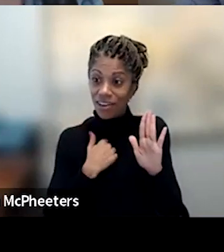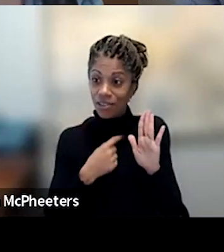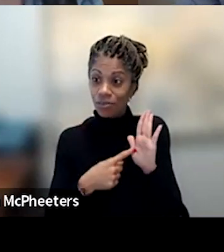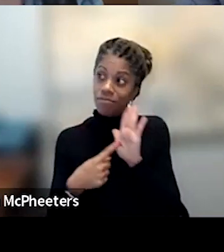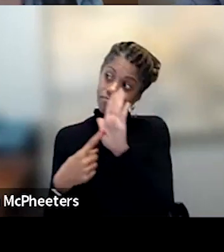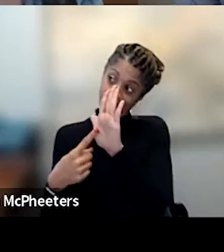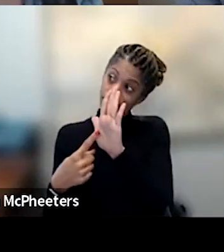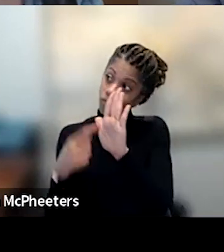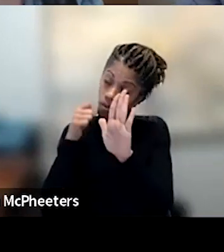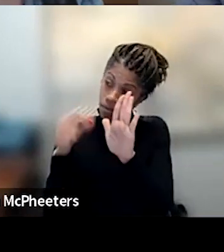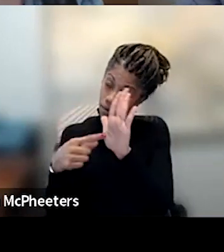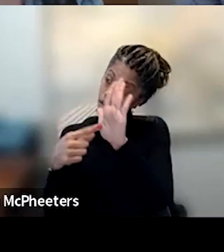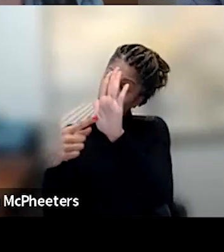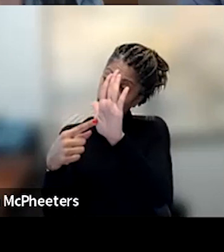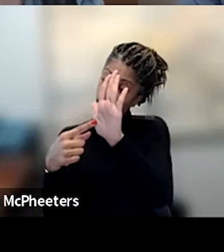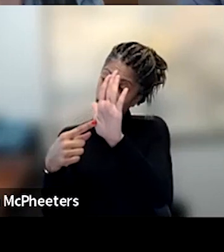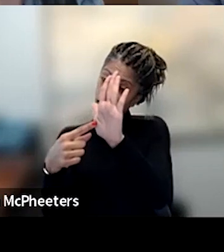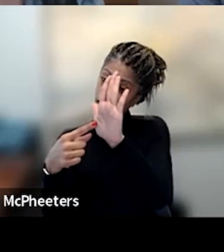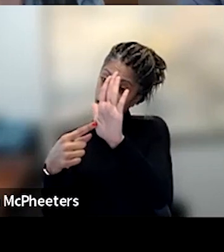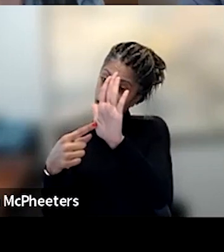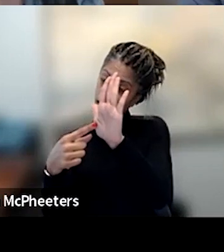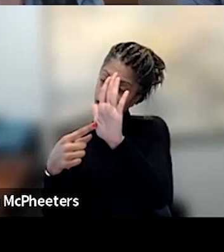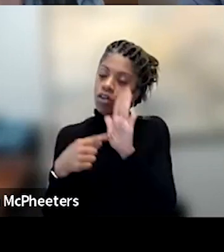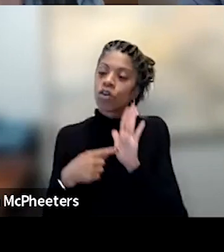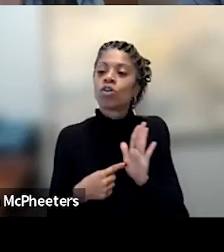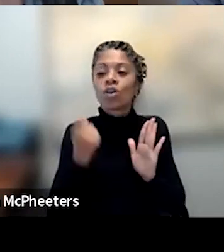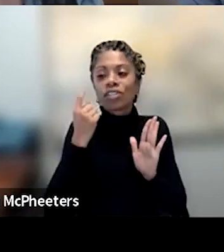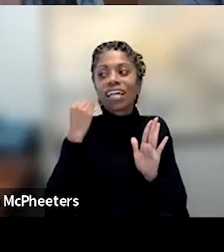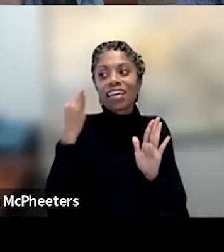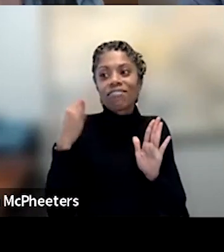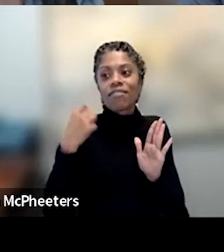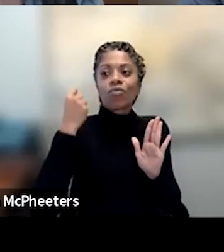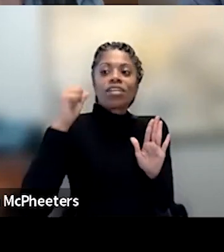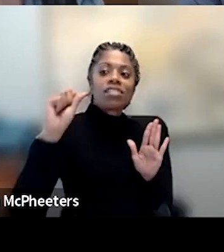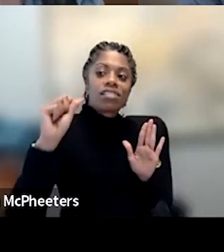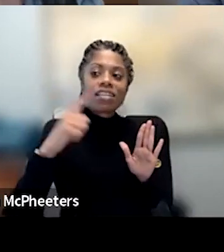going to take, if they're resistant, it's going to take more than your assertion.